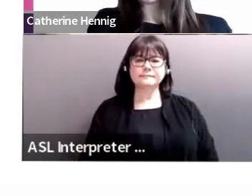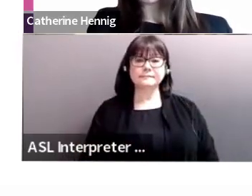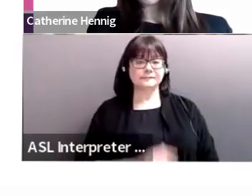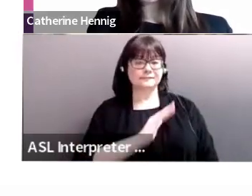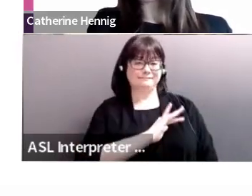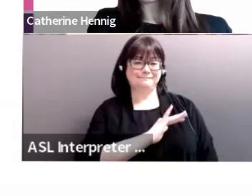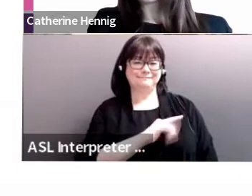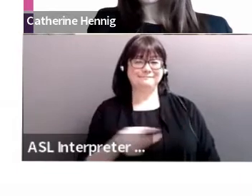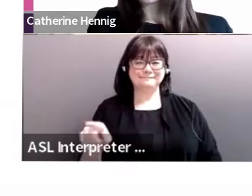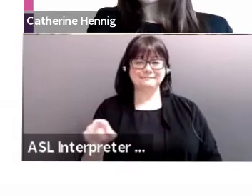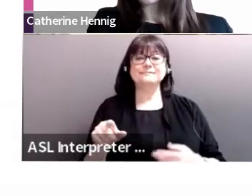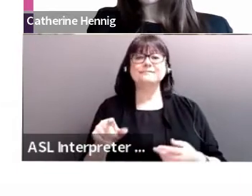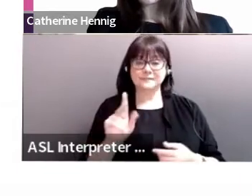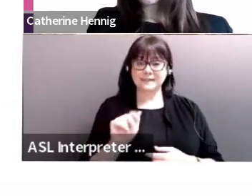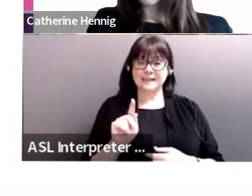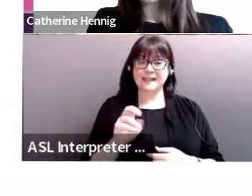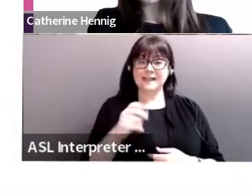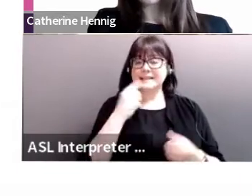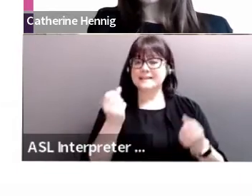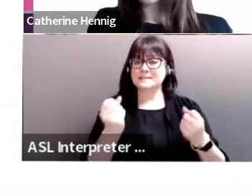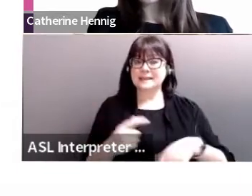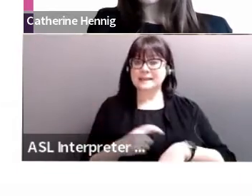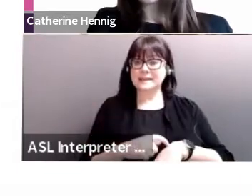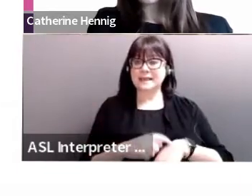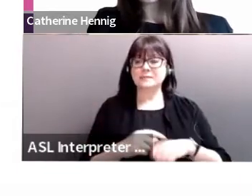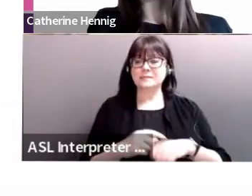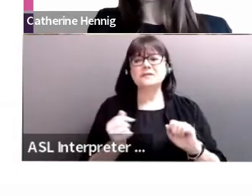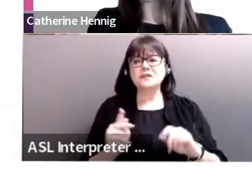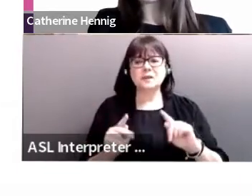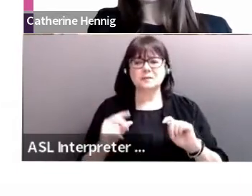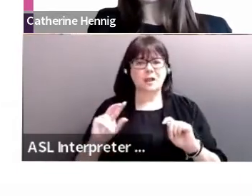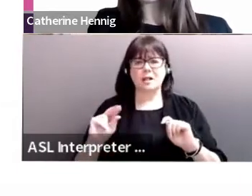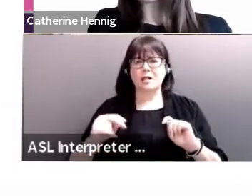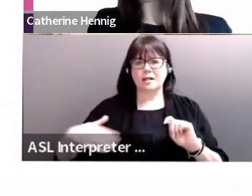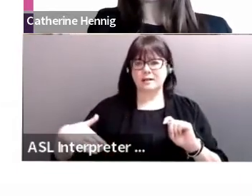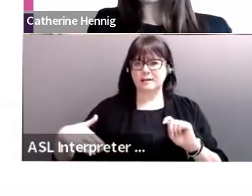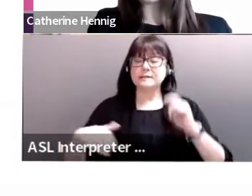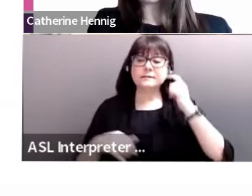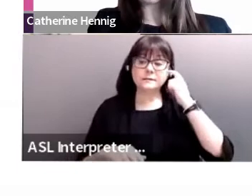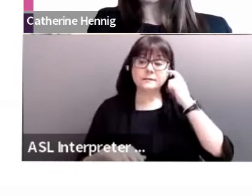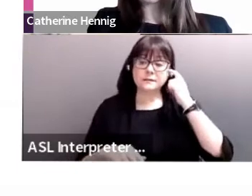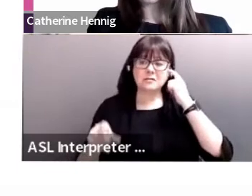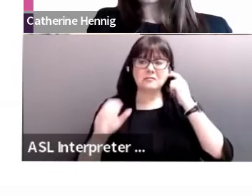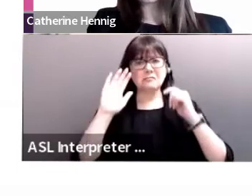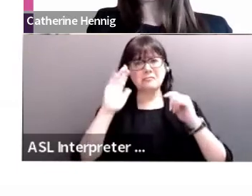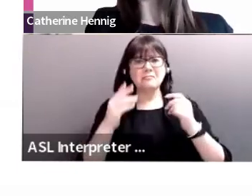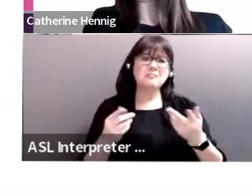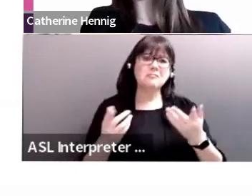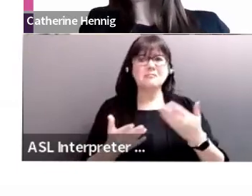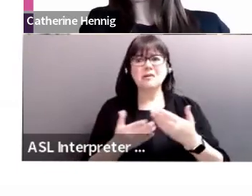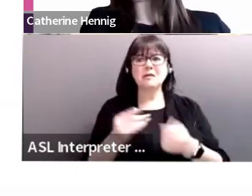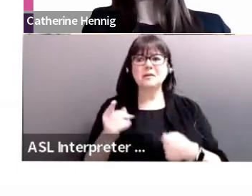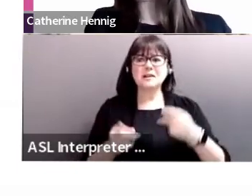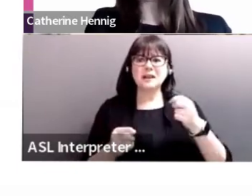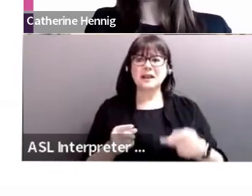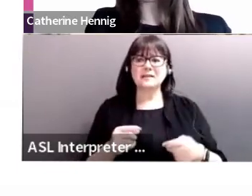Kate says many times. A couple no's. It looks like we're pretty split here. Rebecca